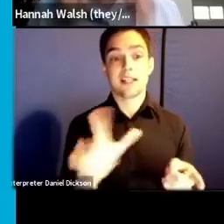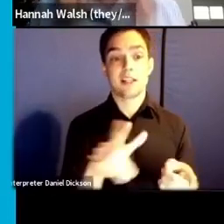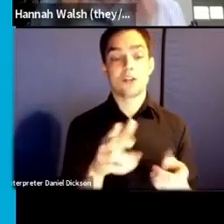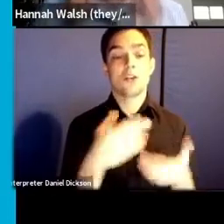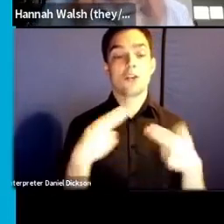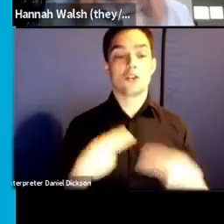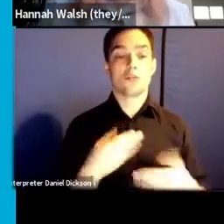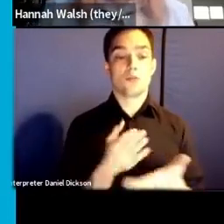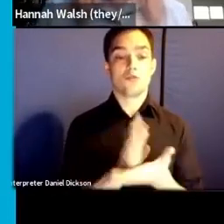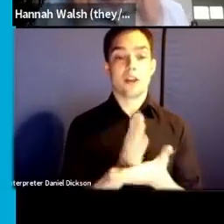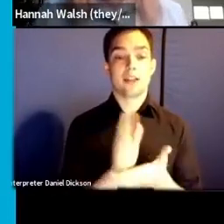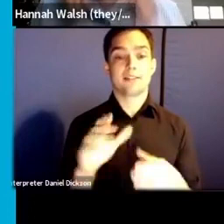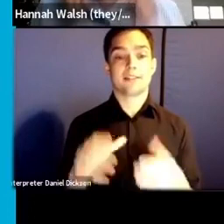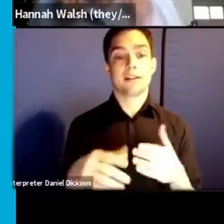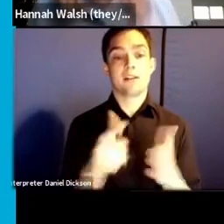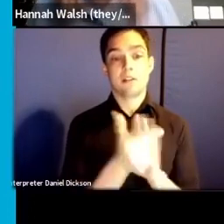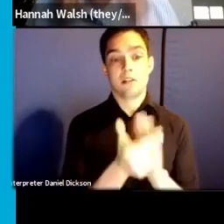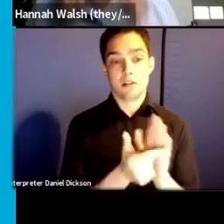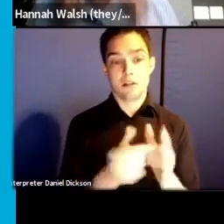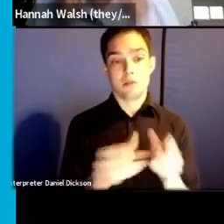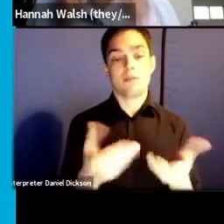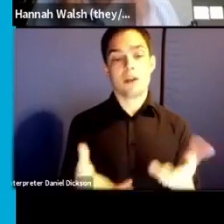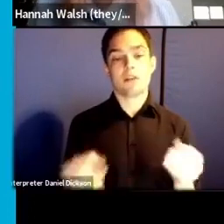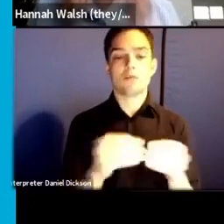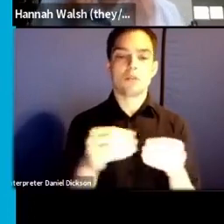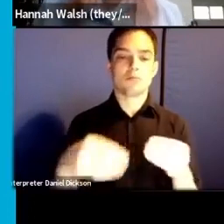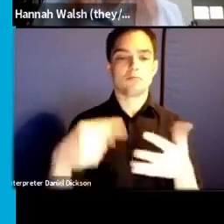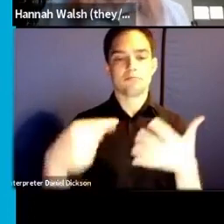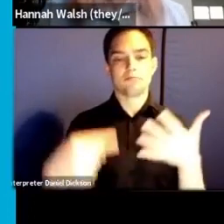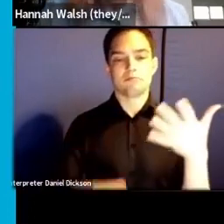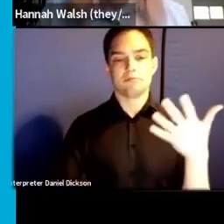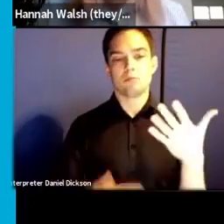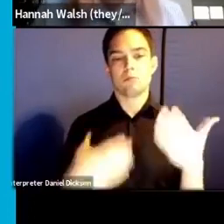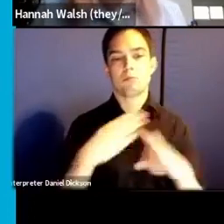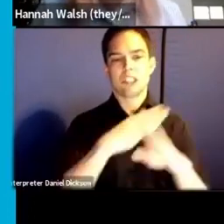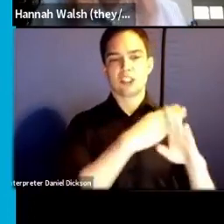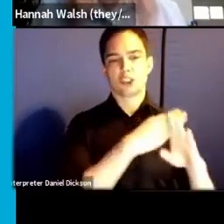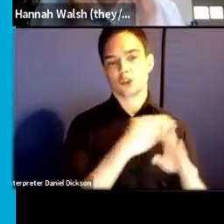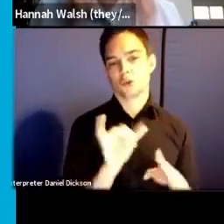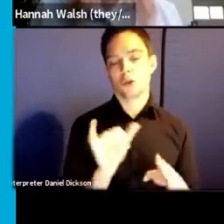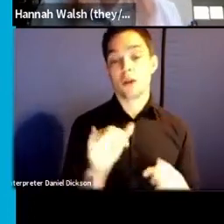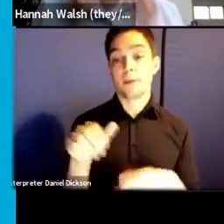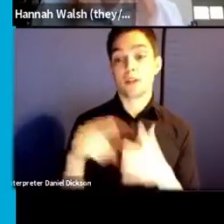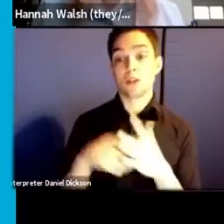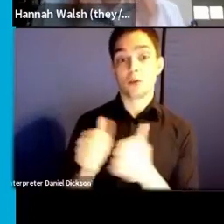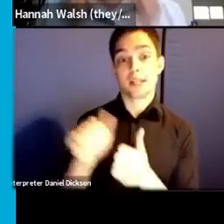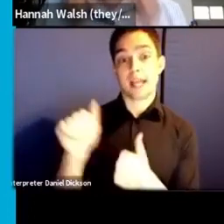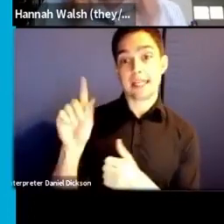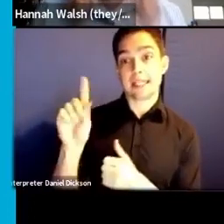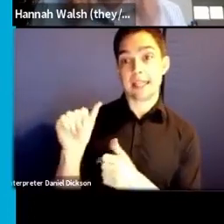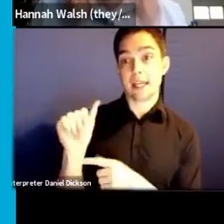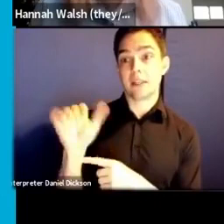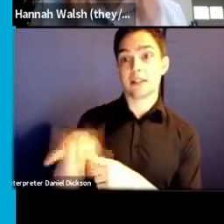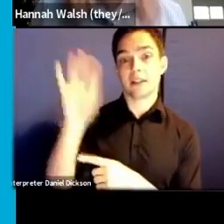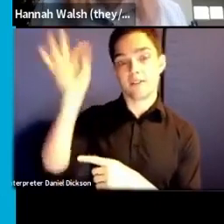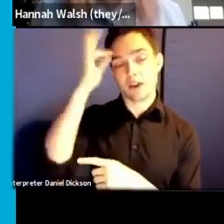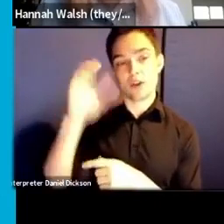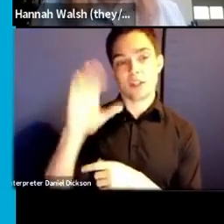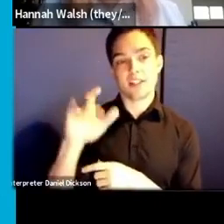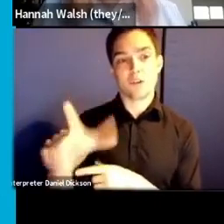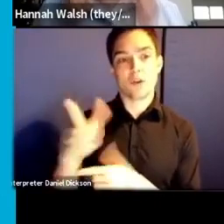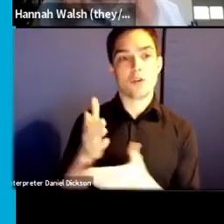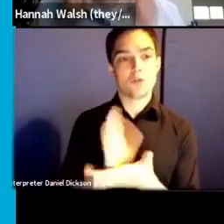Act, that may provide some additional protections. But starting with the ADA is a federal civil rights